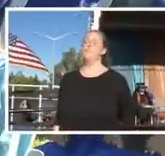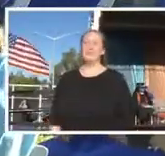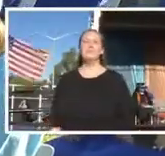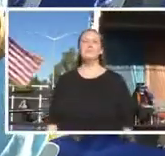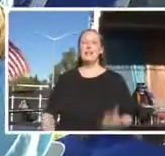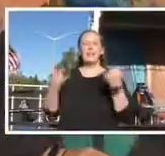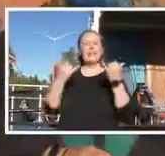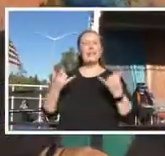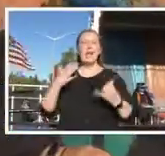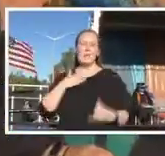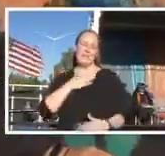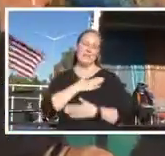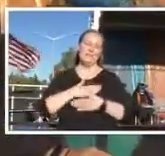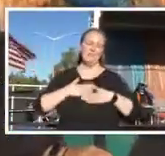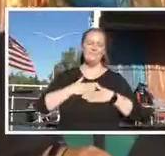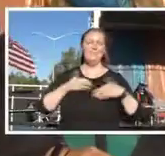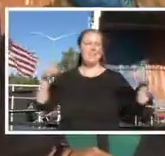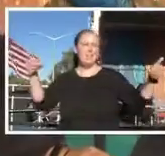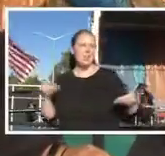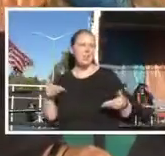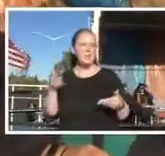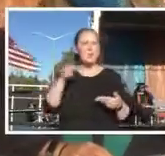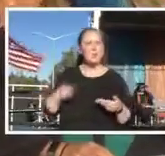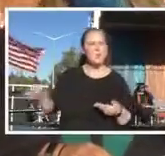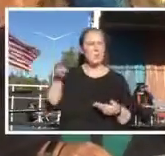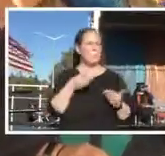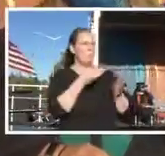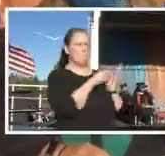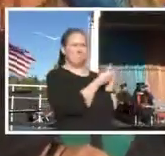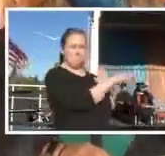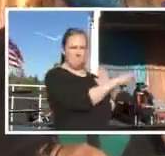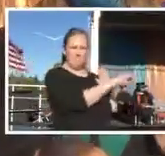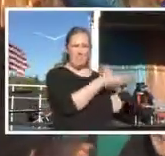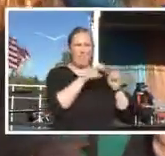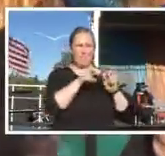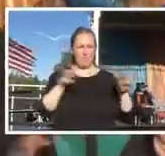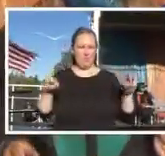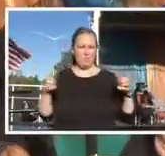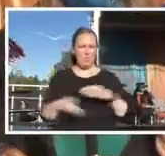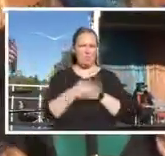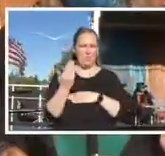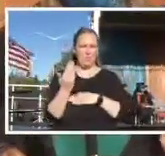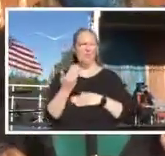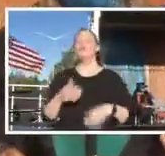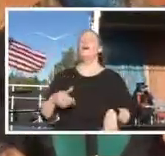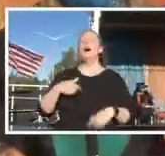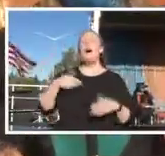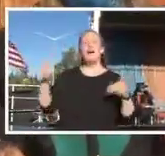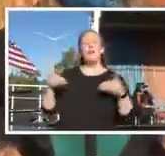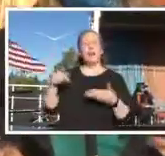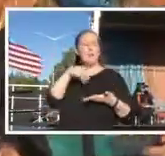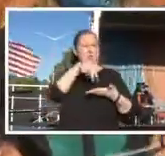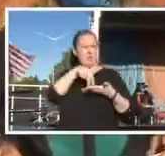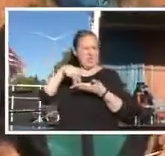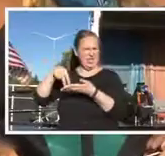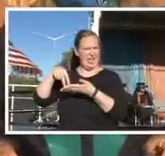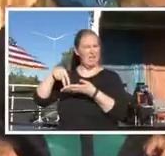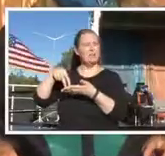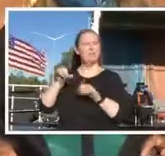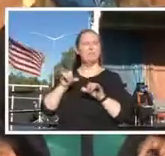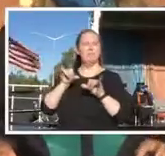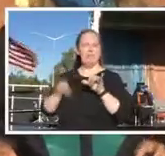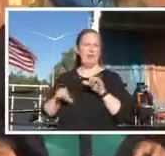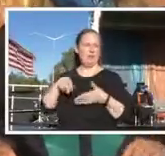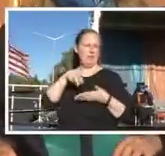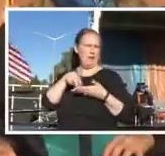It's now my pleasure to introduce the guests who share the platform this evening. I invite them to stand and remain standing as I